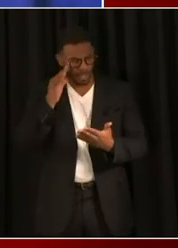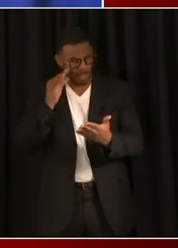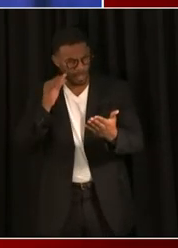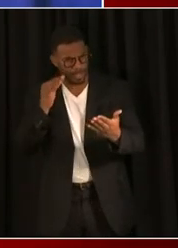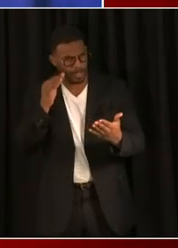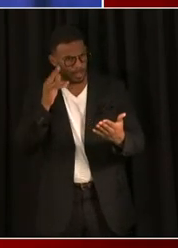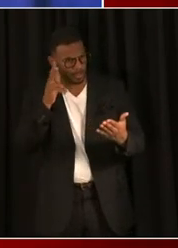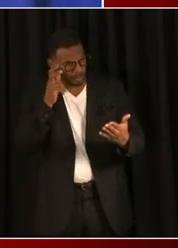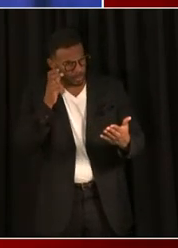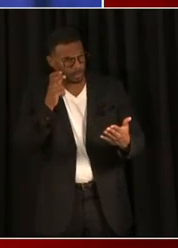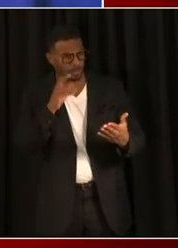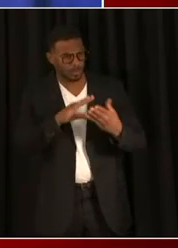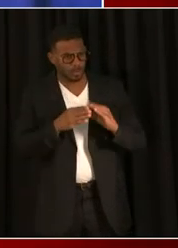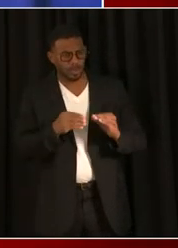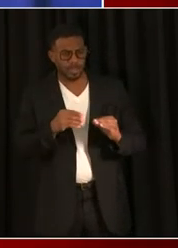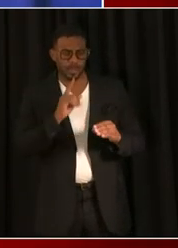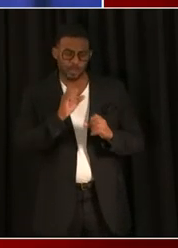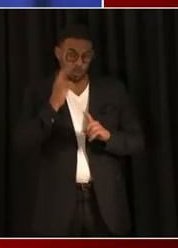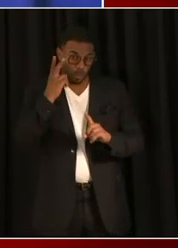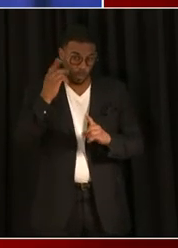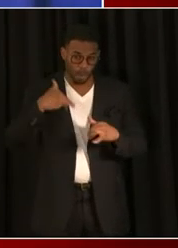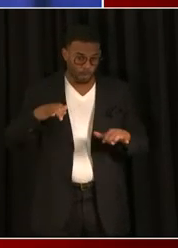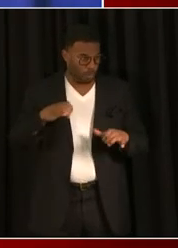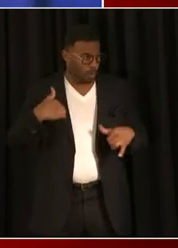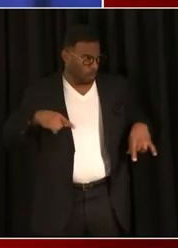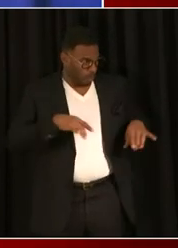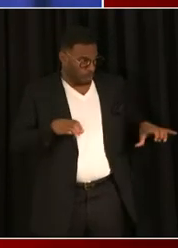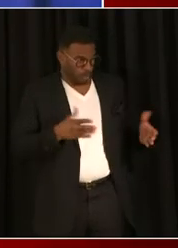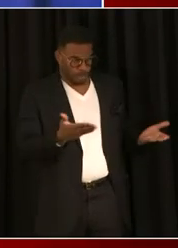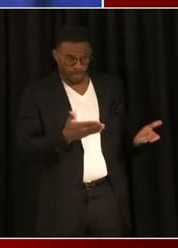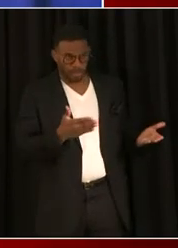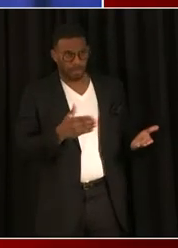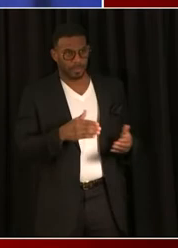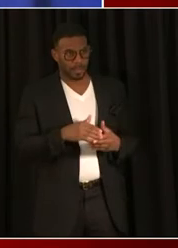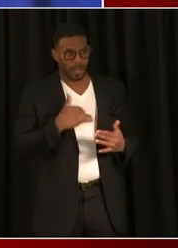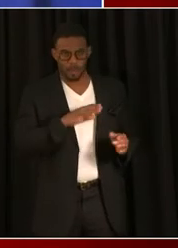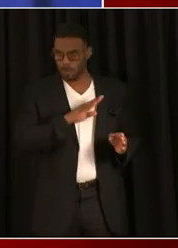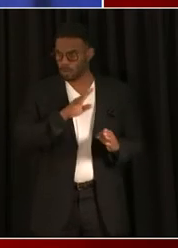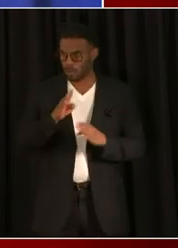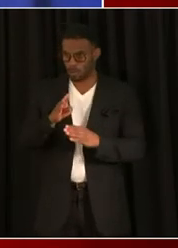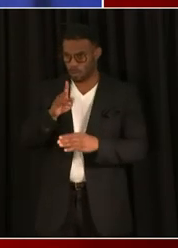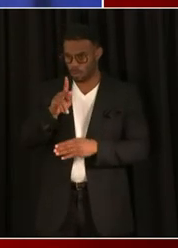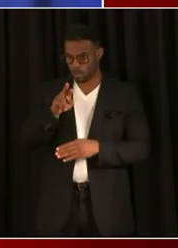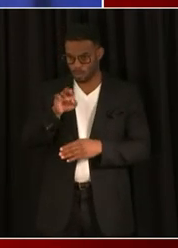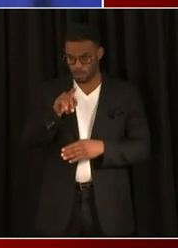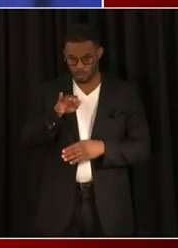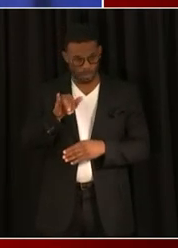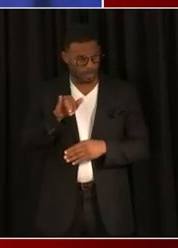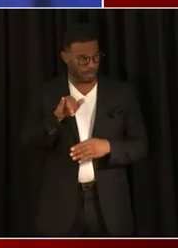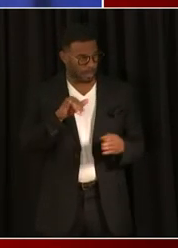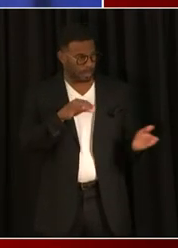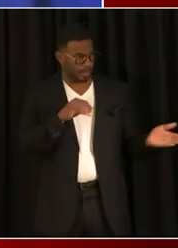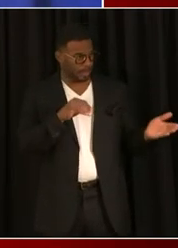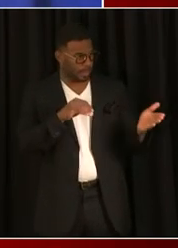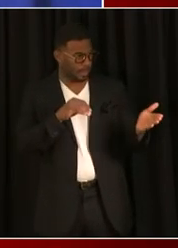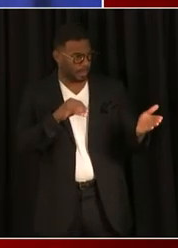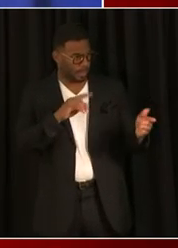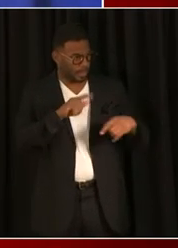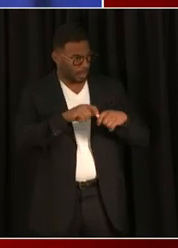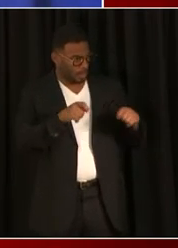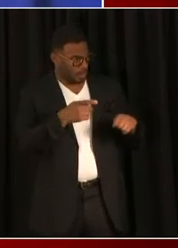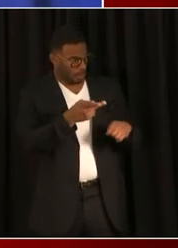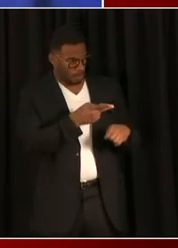inspiring to hear your stories today. And really, it's the reason why we do the work that we do. So I want to go to Christy and Tabangwe to close this out